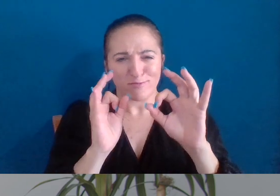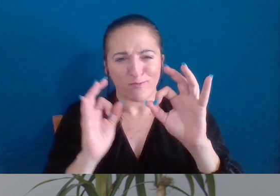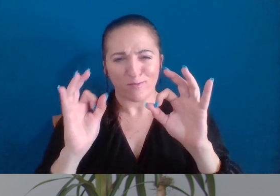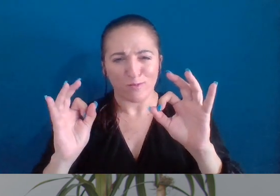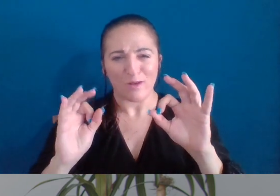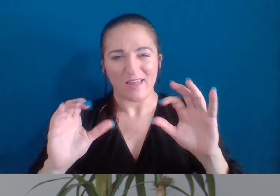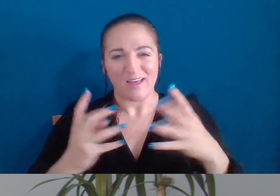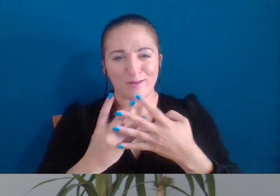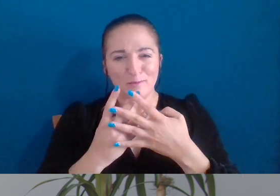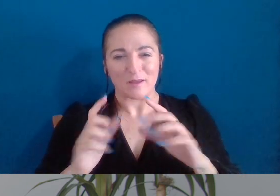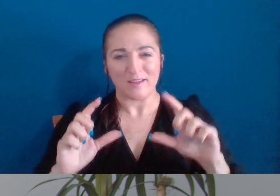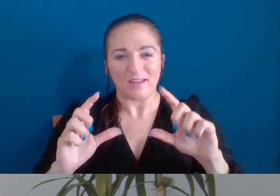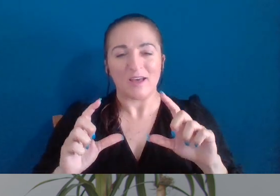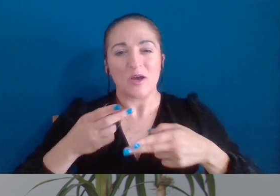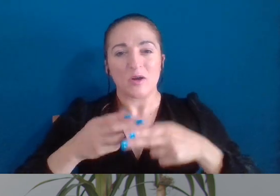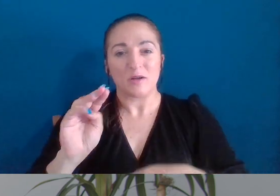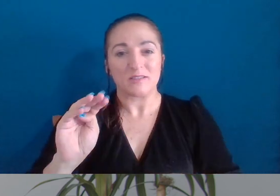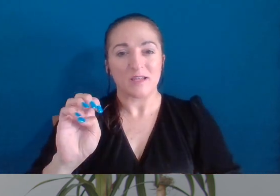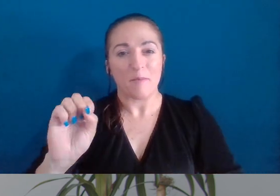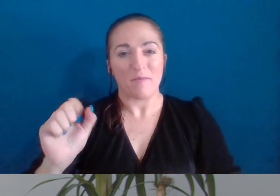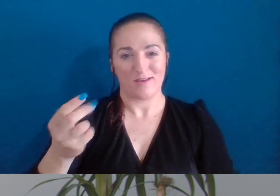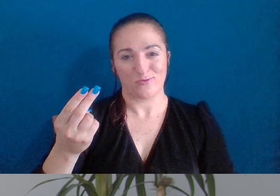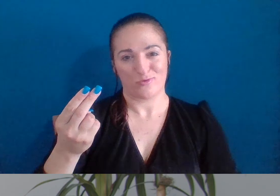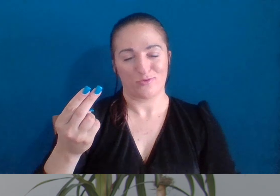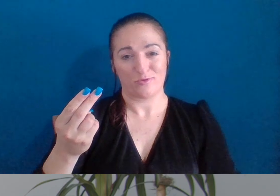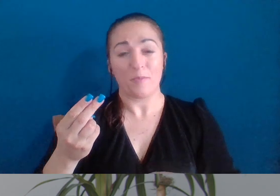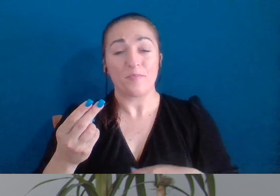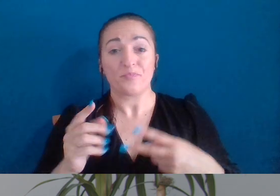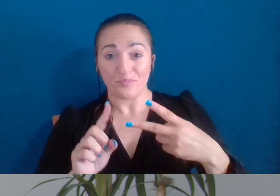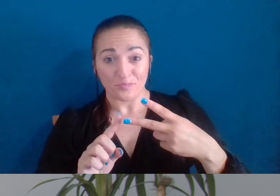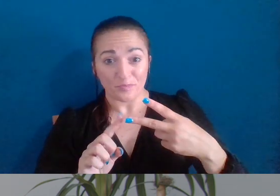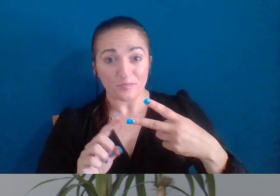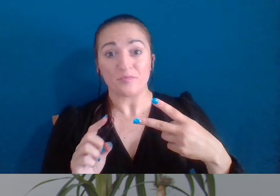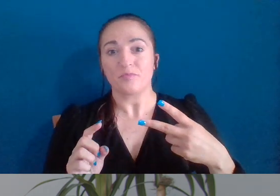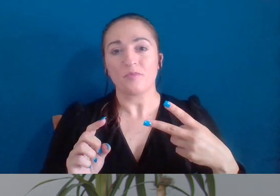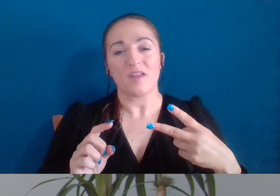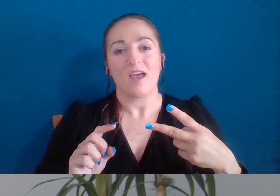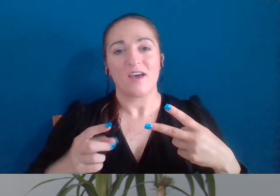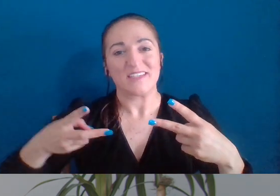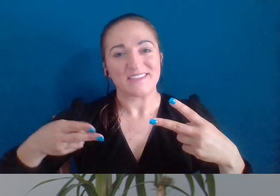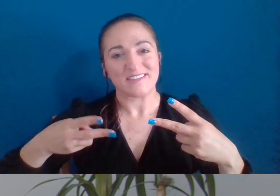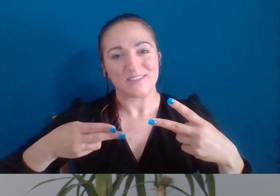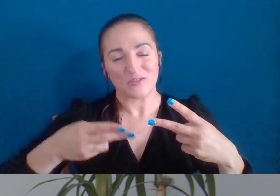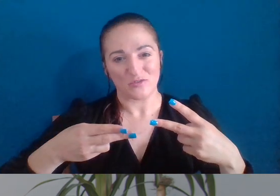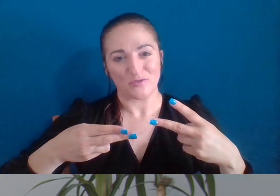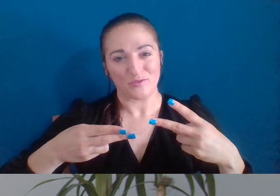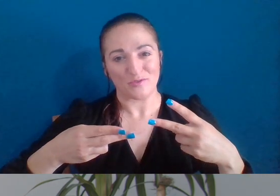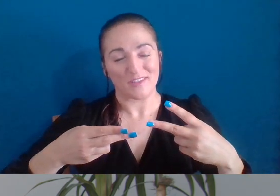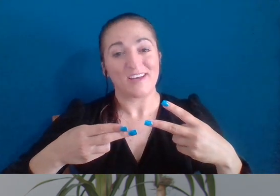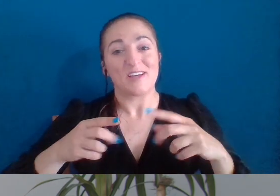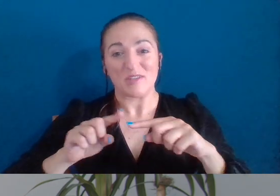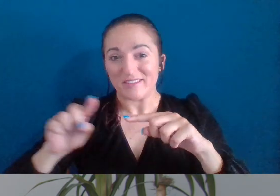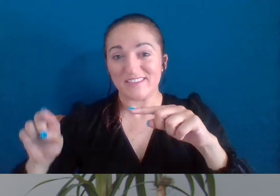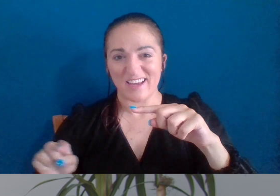texture. And then we have these scissors. They're really great. I like using